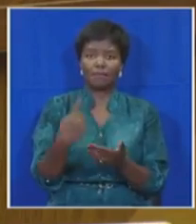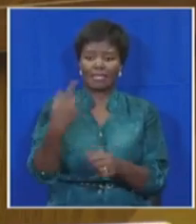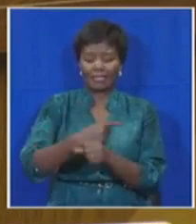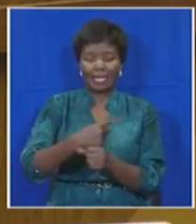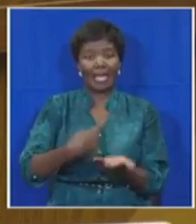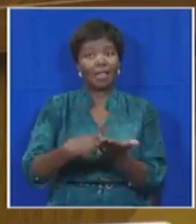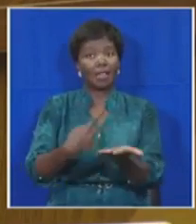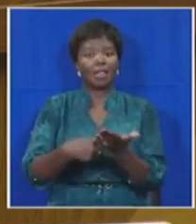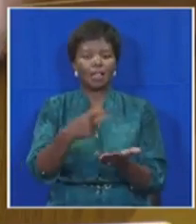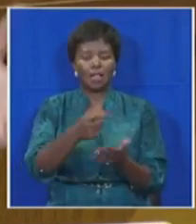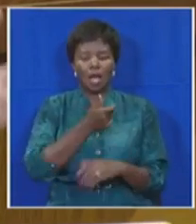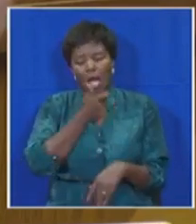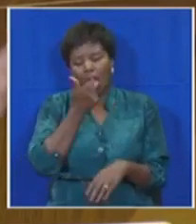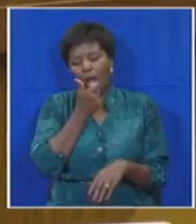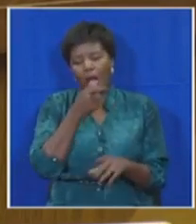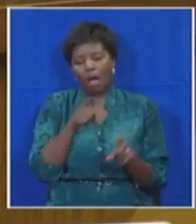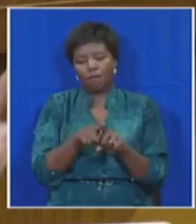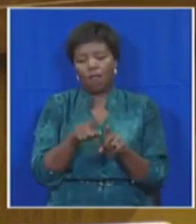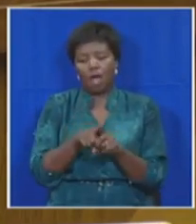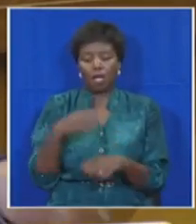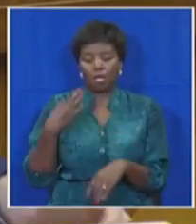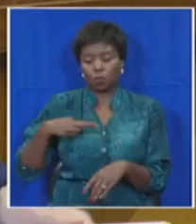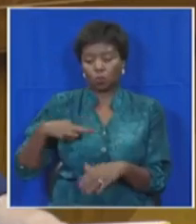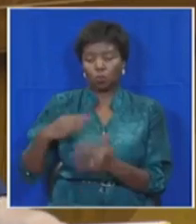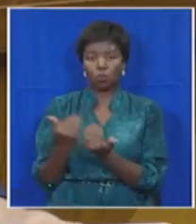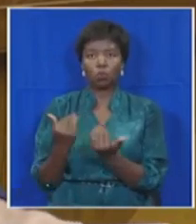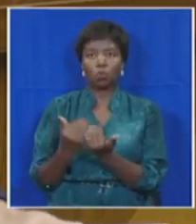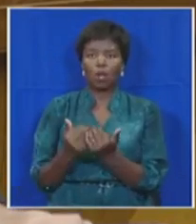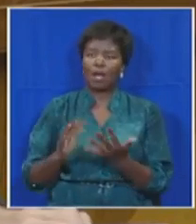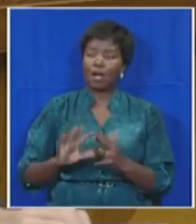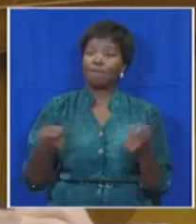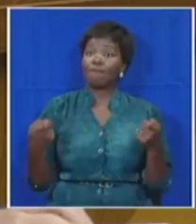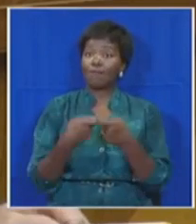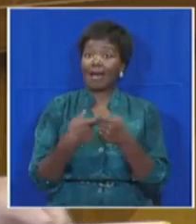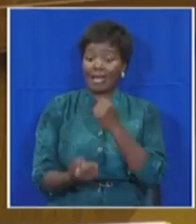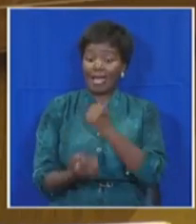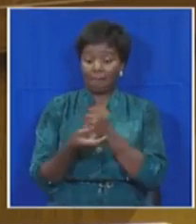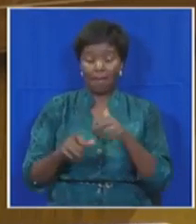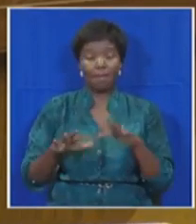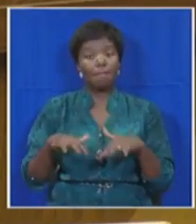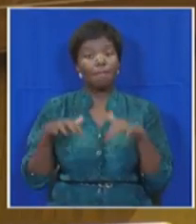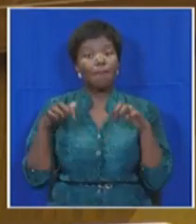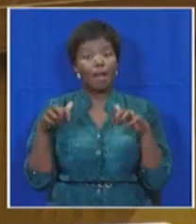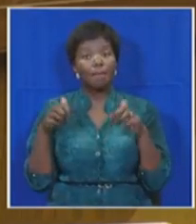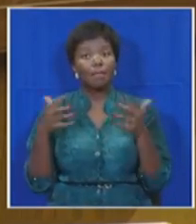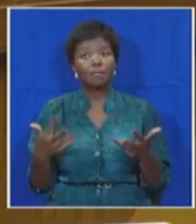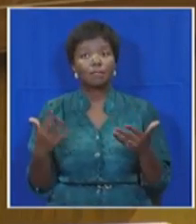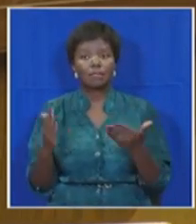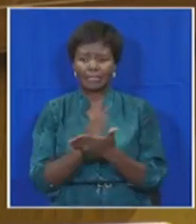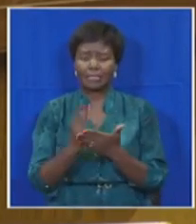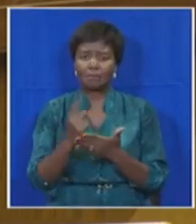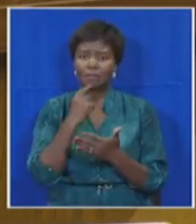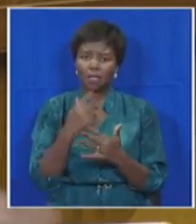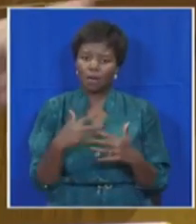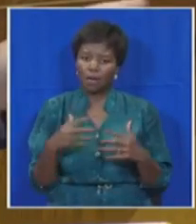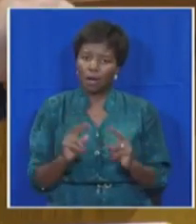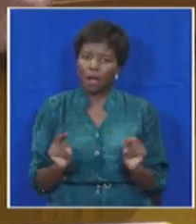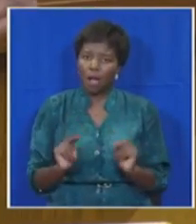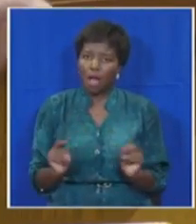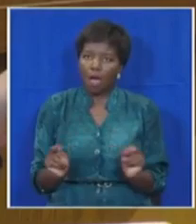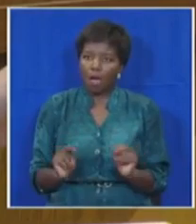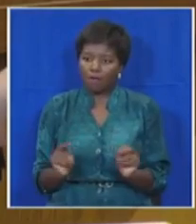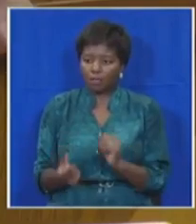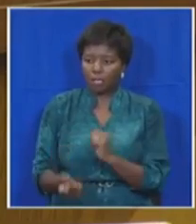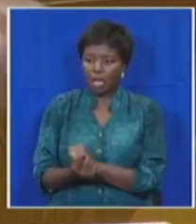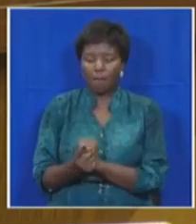a schoolgirl while the violent scenes unfolded here in the House. Some have said it was a nervous response, but those of